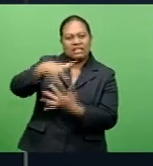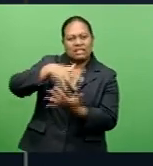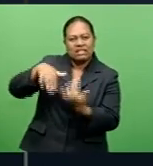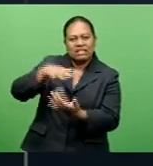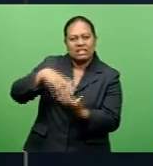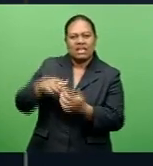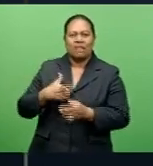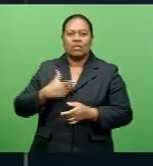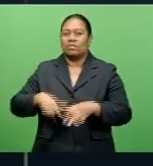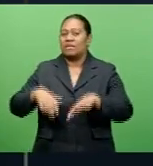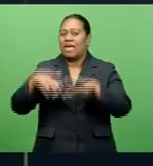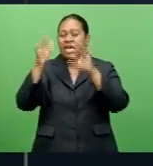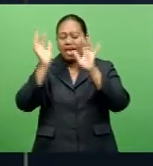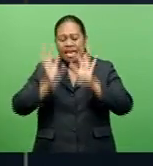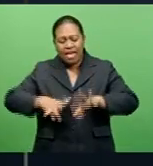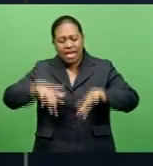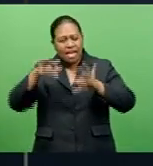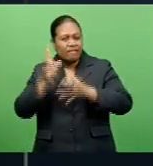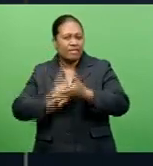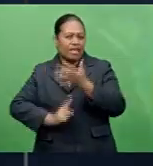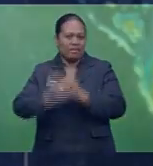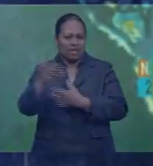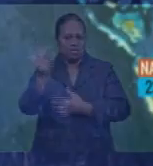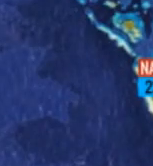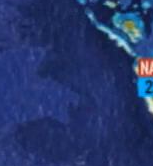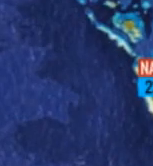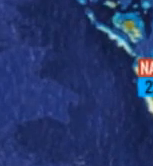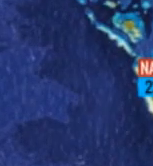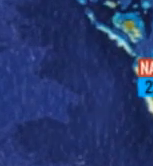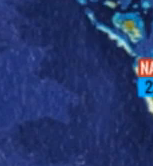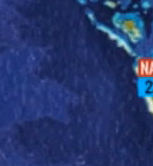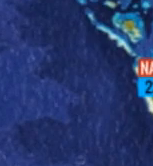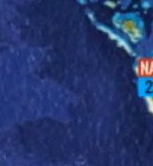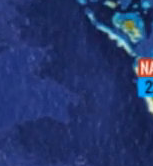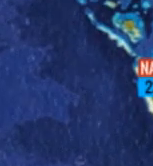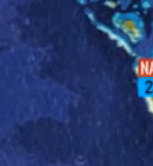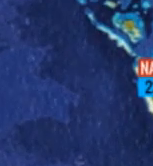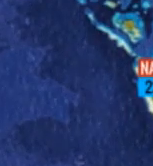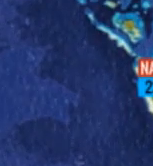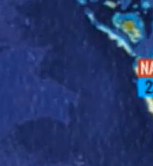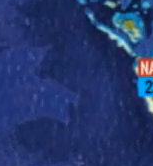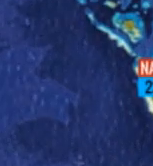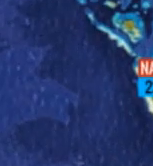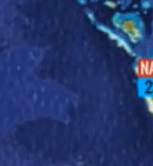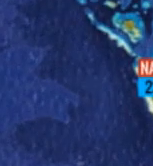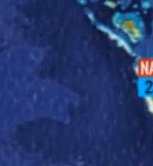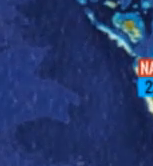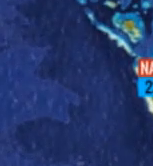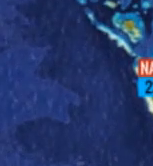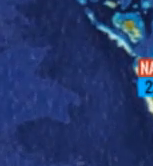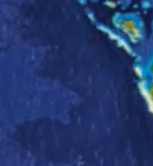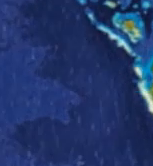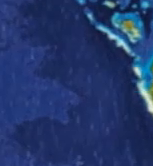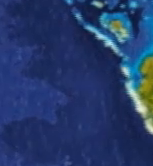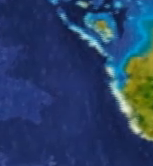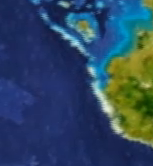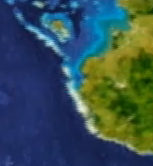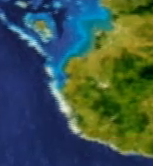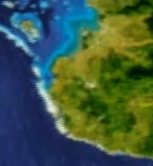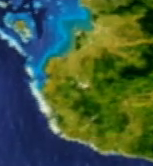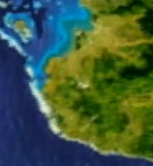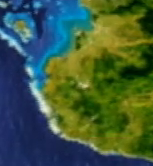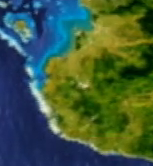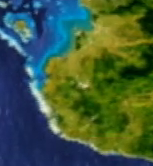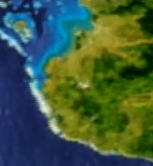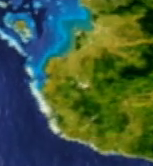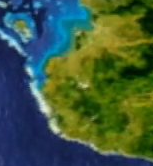saw very heavy rain today. Rain began in the morning in the west, causing flooding. Eastwards from Pacific Harbour to Suva,